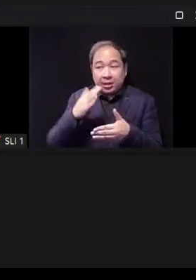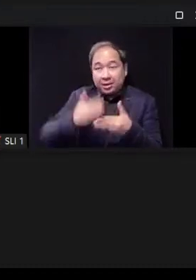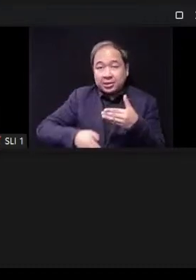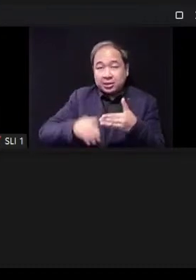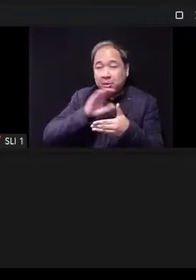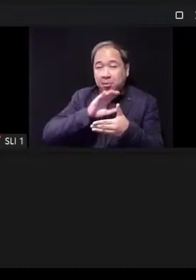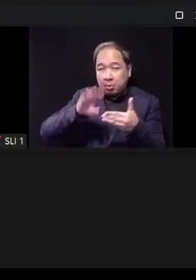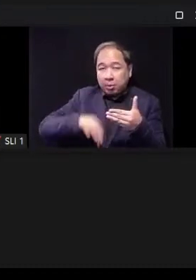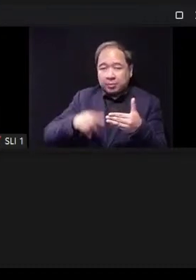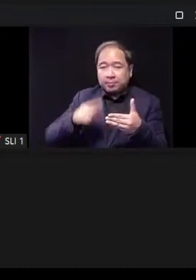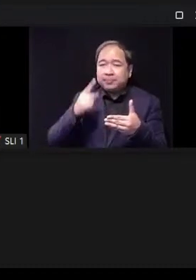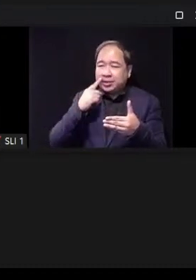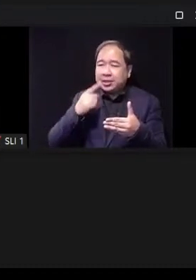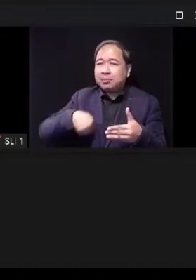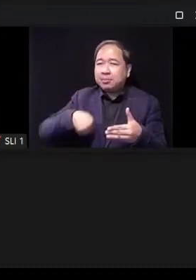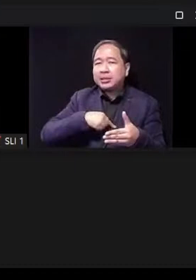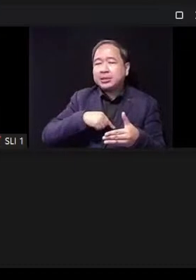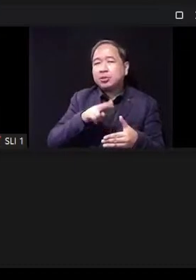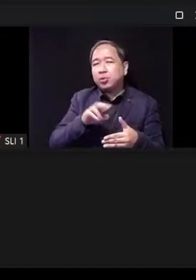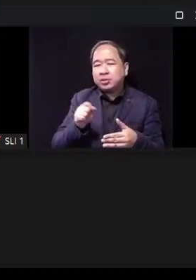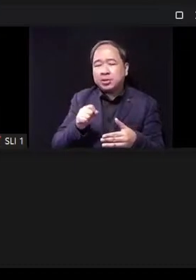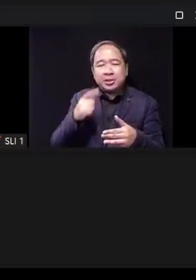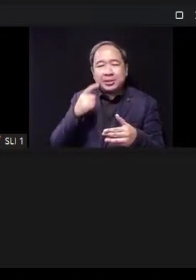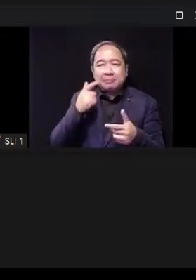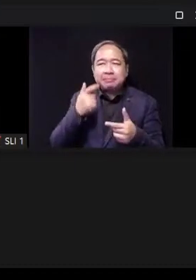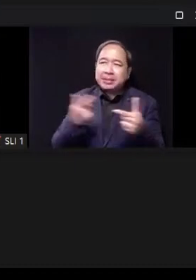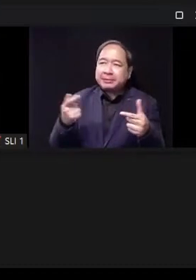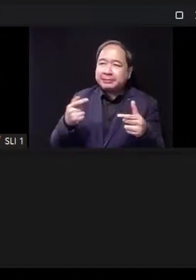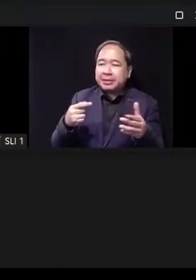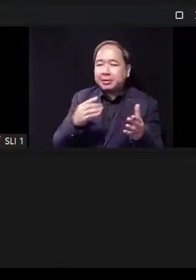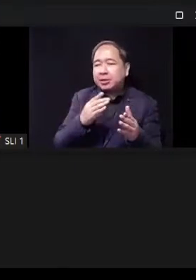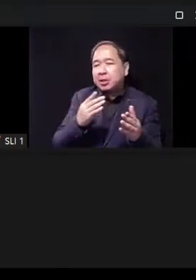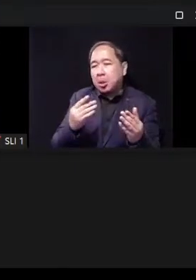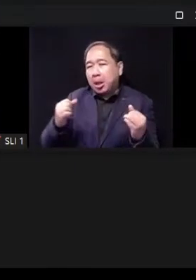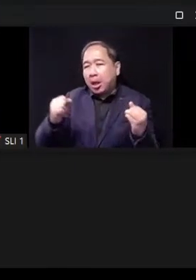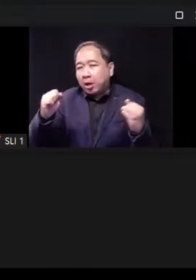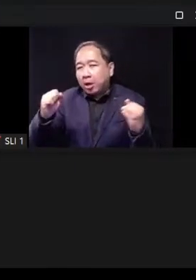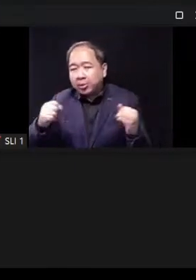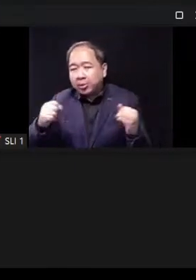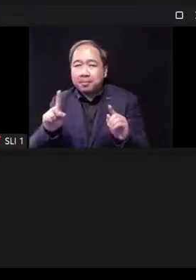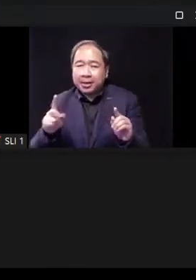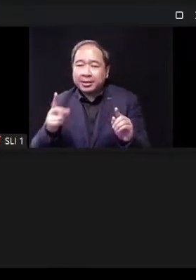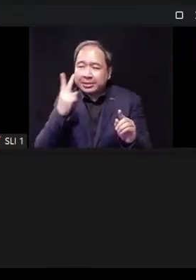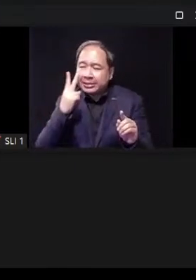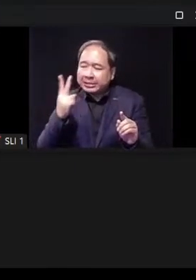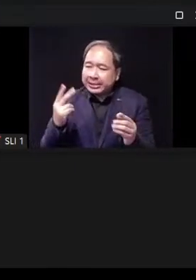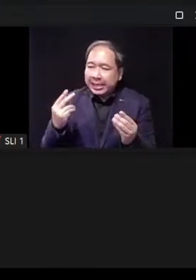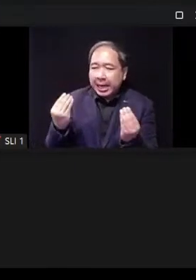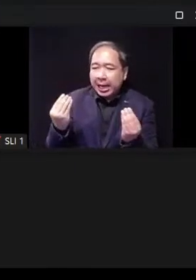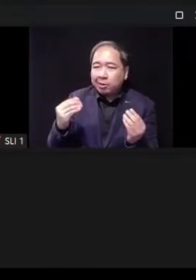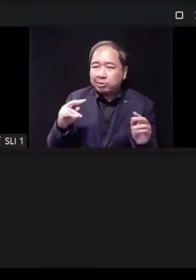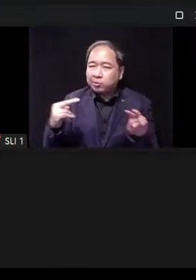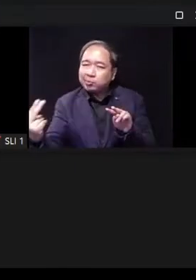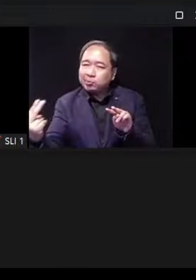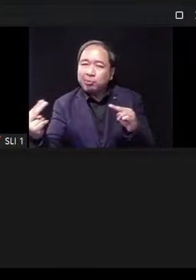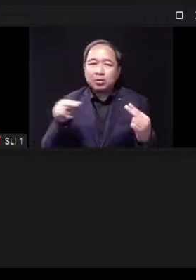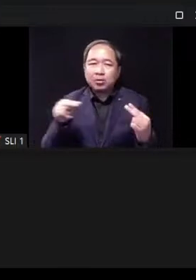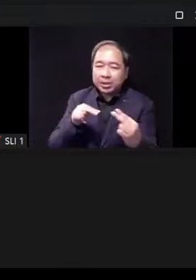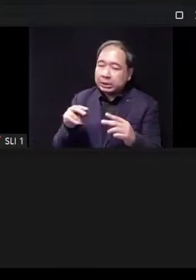big compromise from my delegation's perspective, but also trying to understand the different viewpoints and find a solution. Thank you.